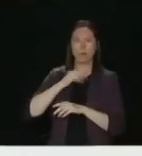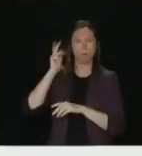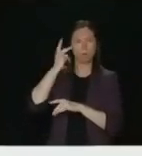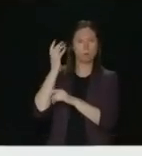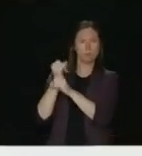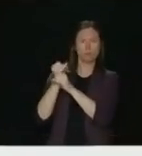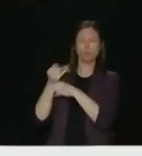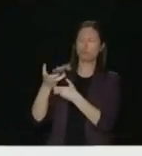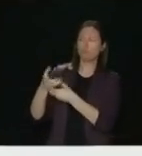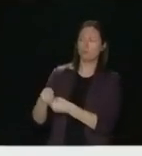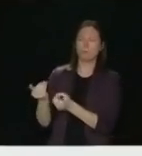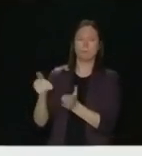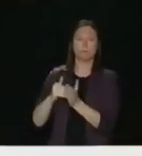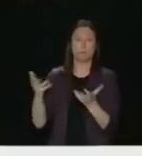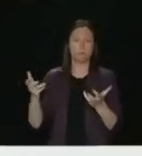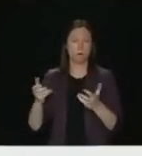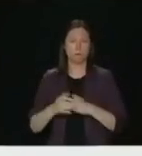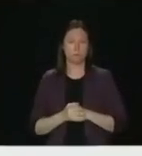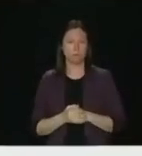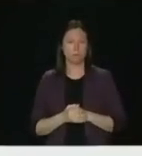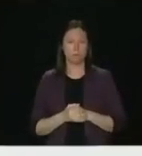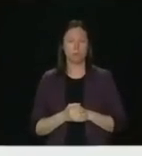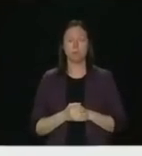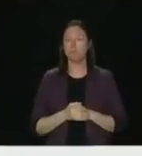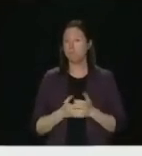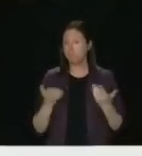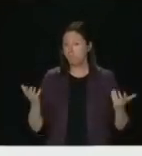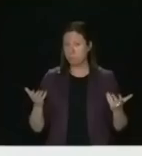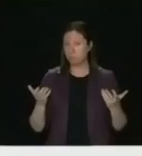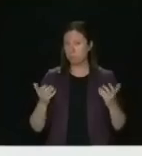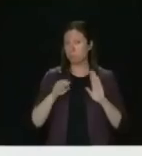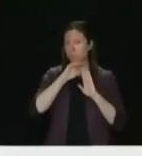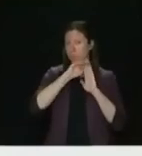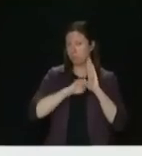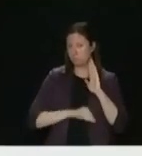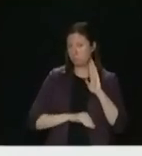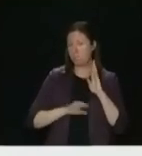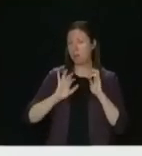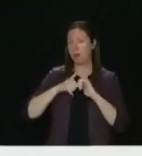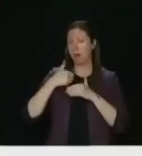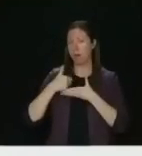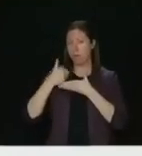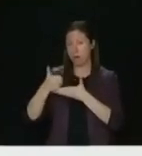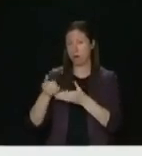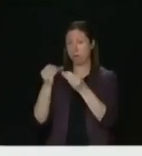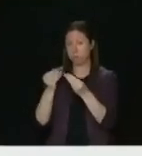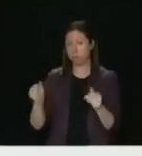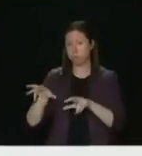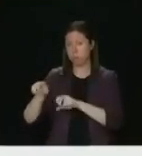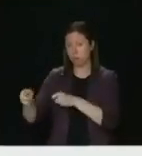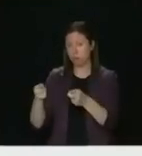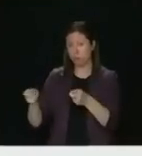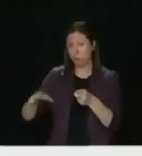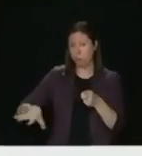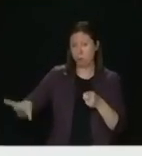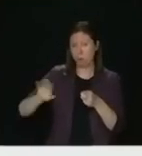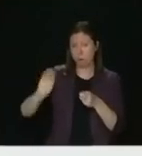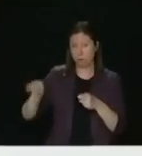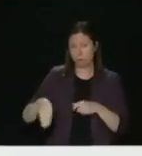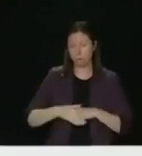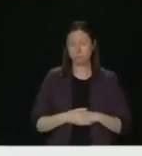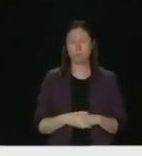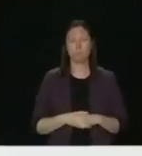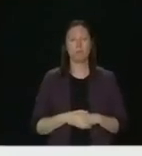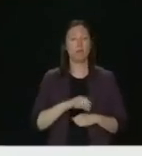institutions. Here's how the measures we're taking today will help get the situation under control.